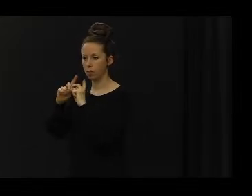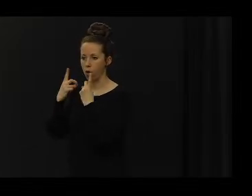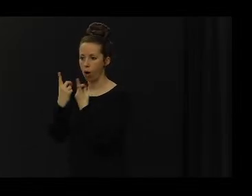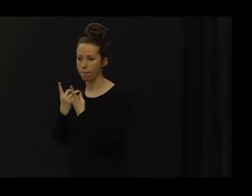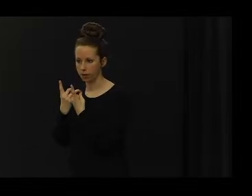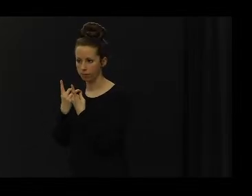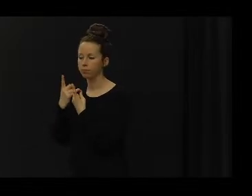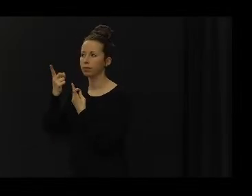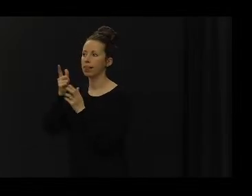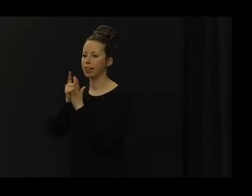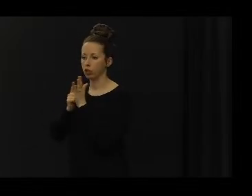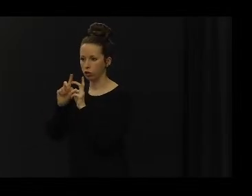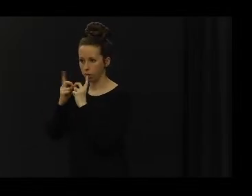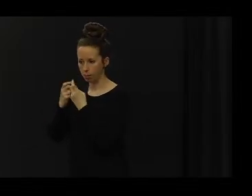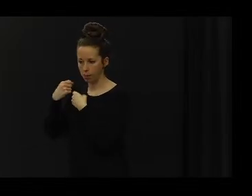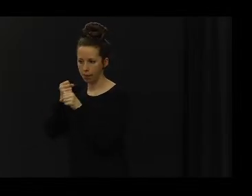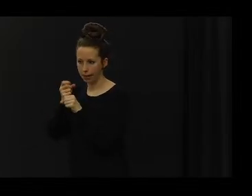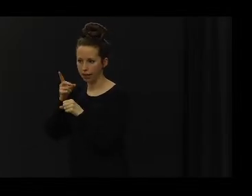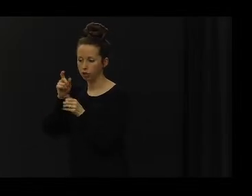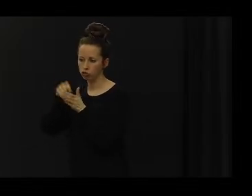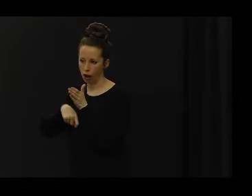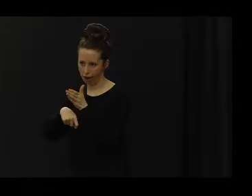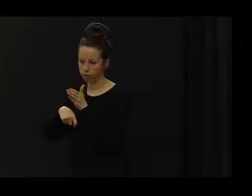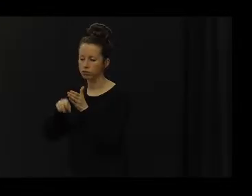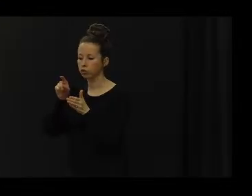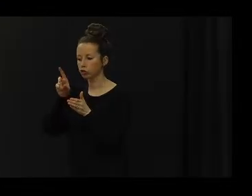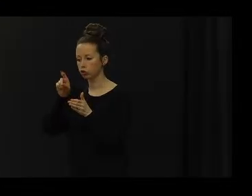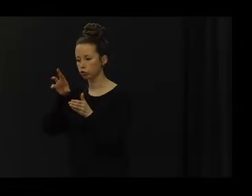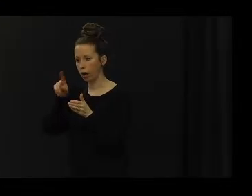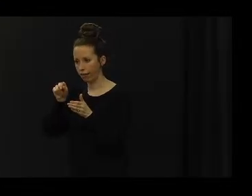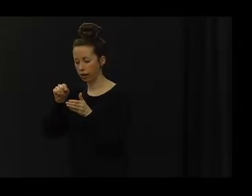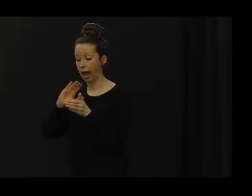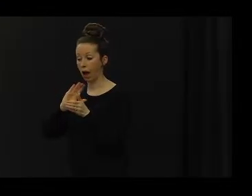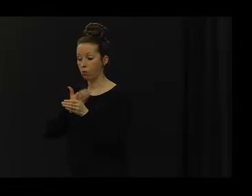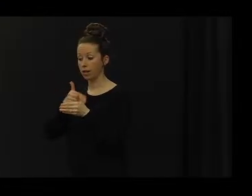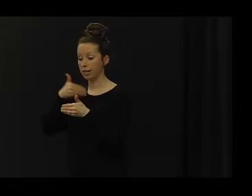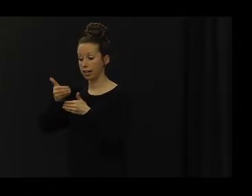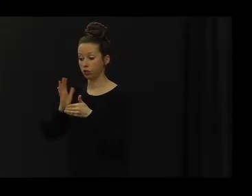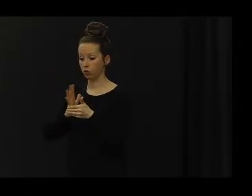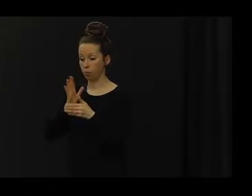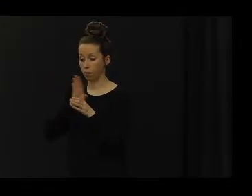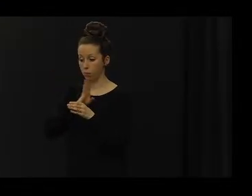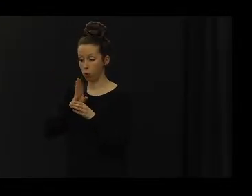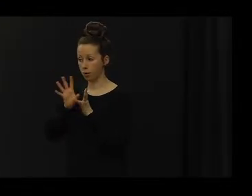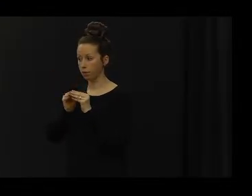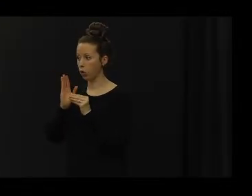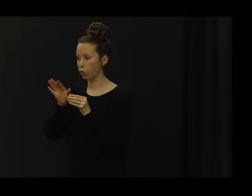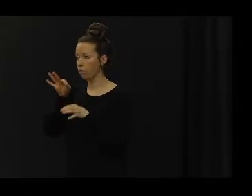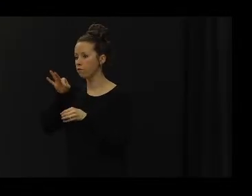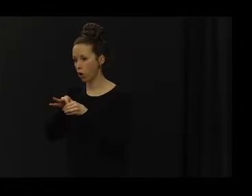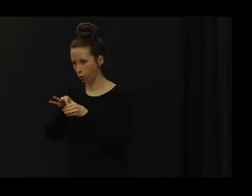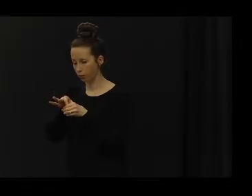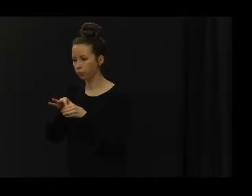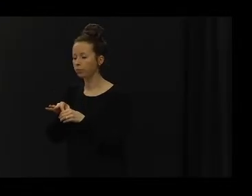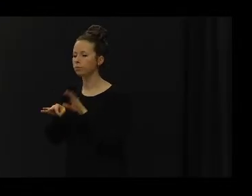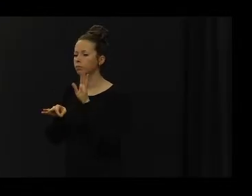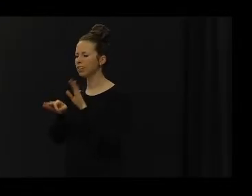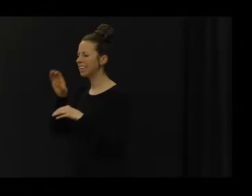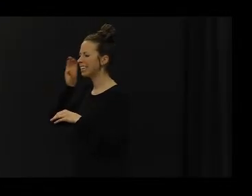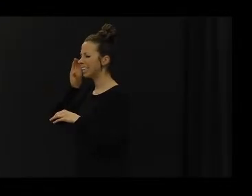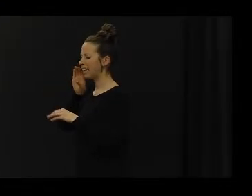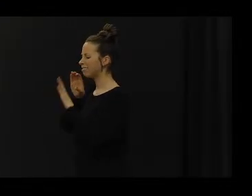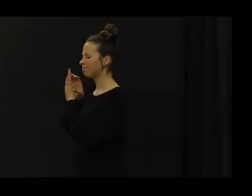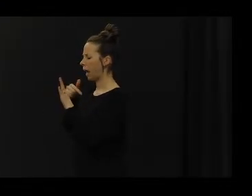department will make a draft, and then at our next formal board meeting, we'll take a vote. So I'm still confused, Scott, so help me.